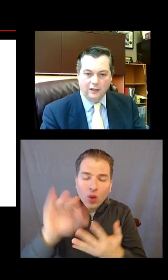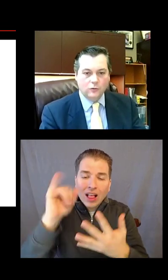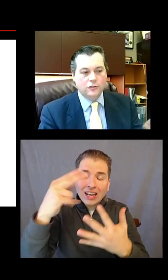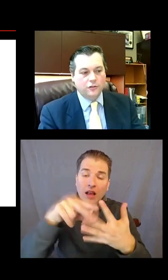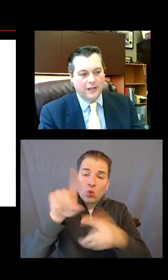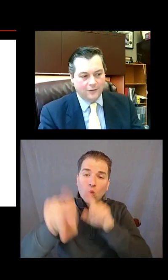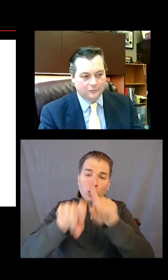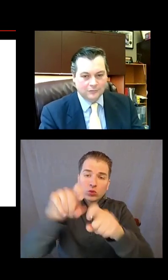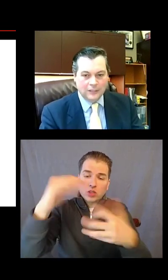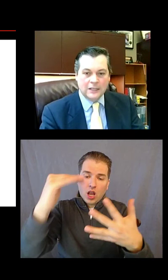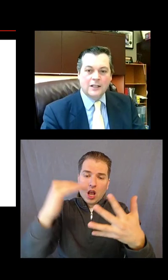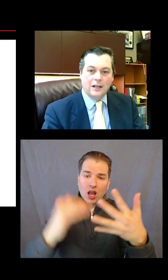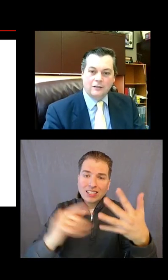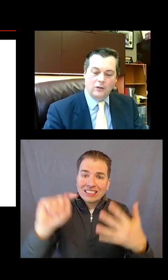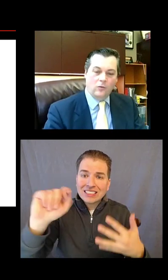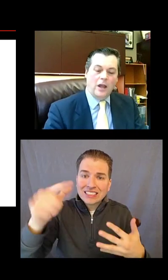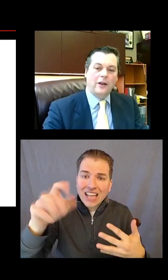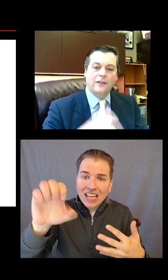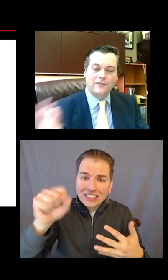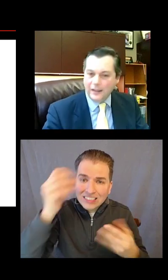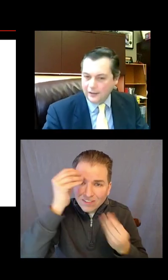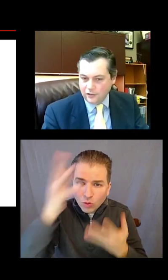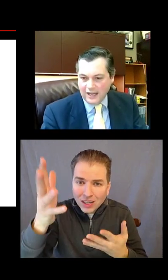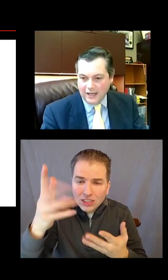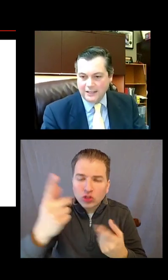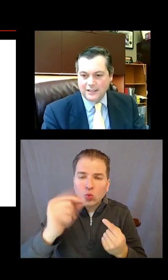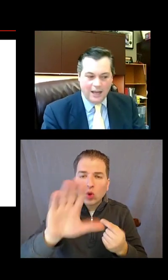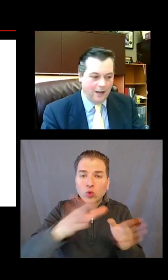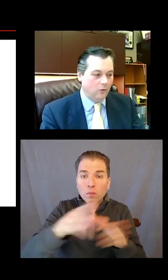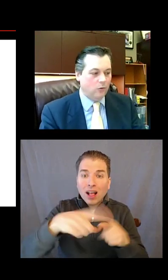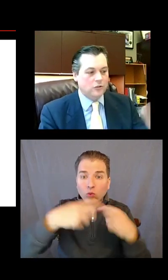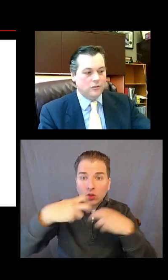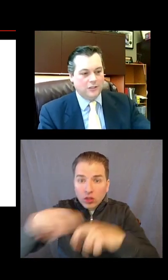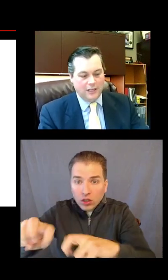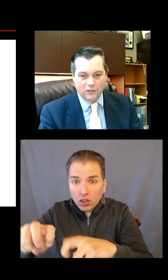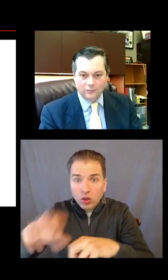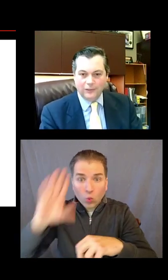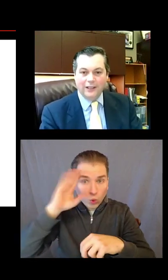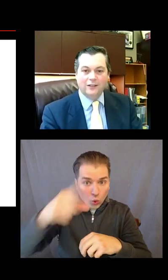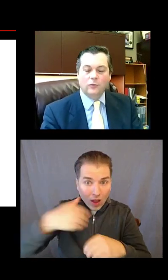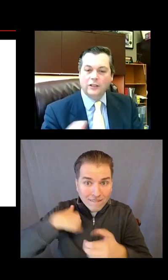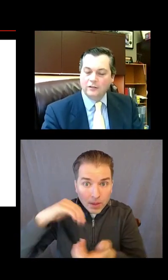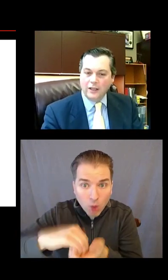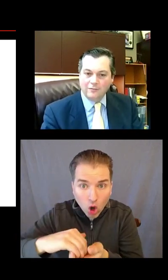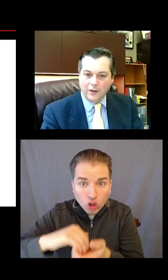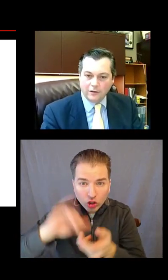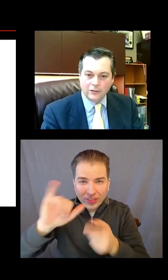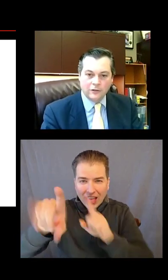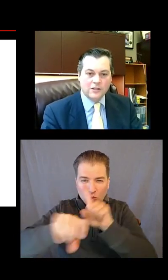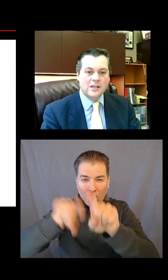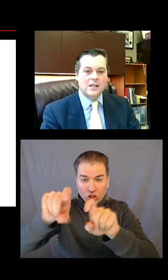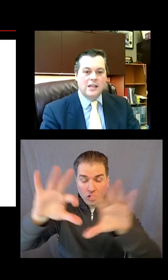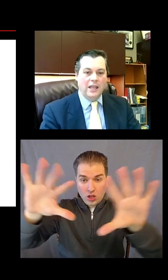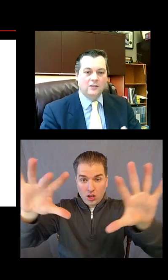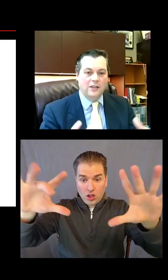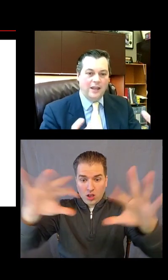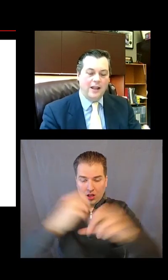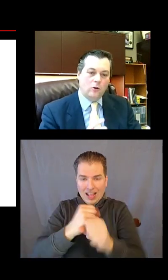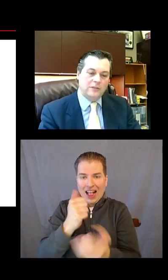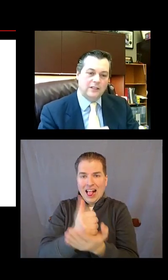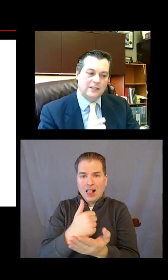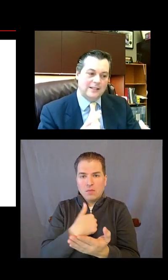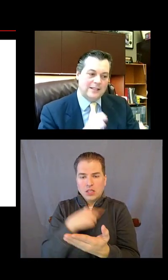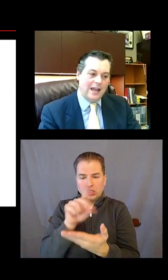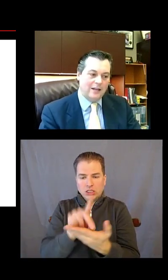structure that, who's your accountant, how are you filing your taxes now, what's your succession plan, will you have partners? And